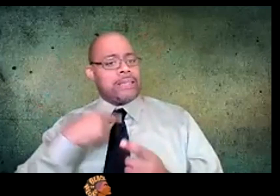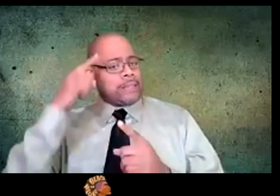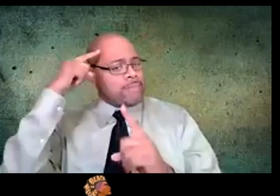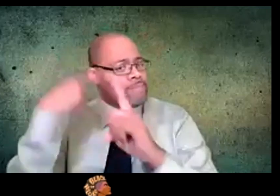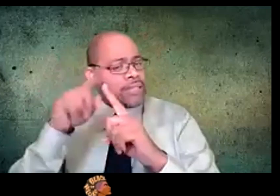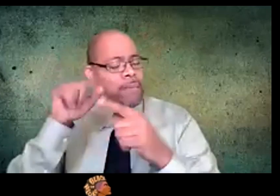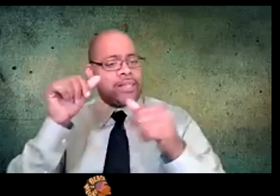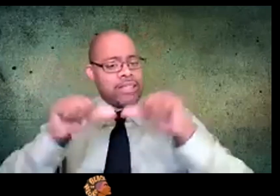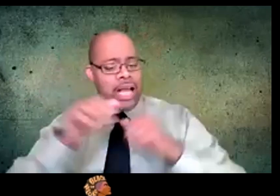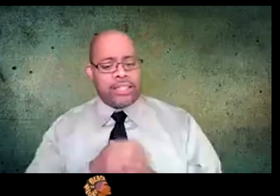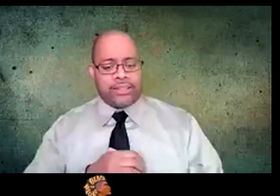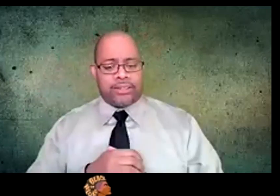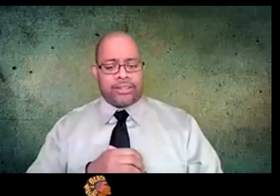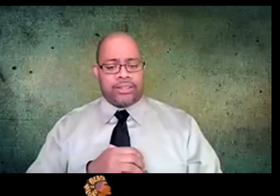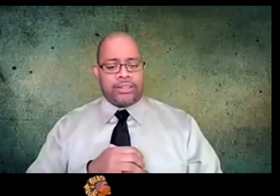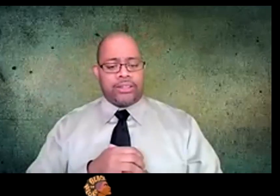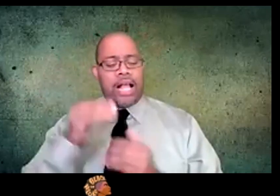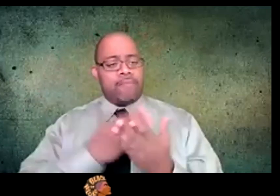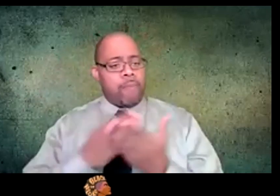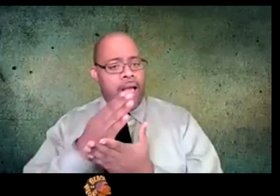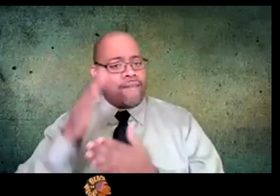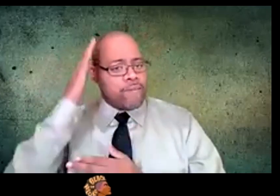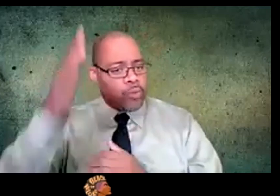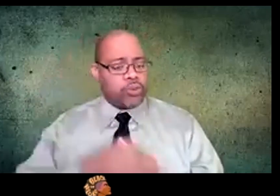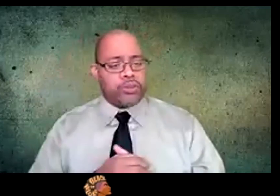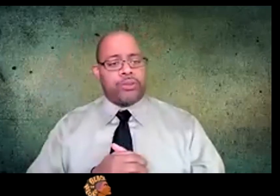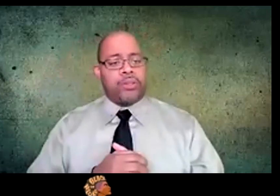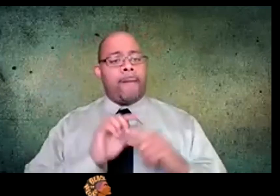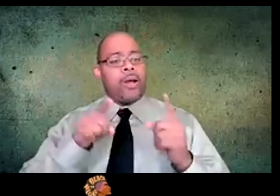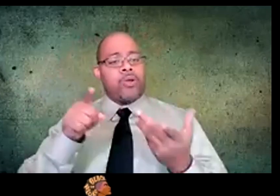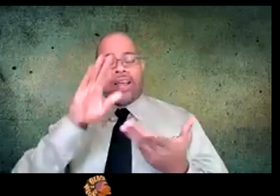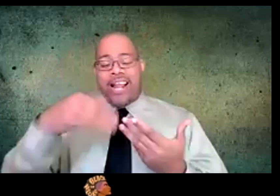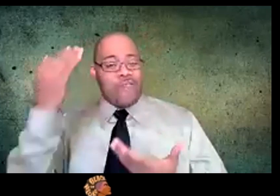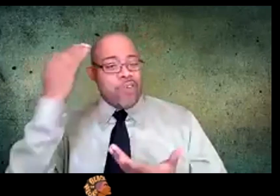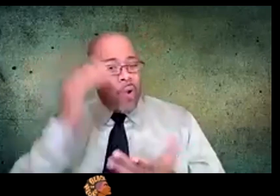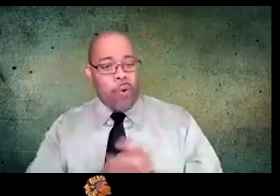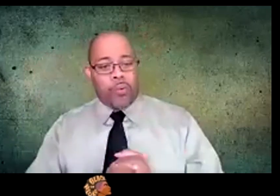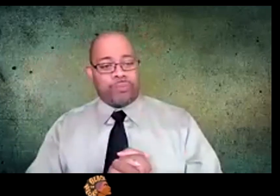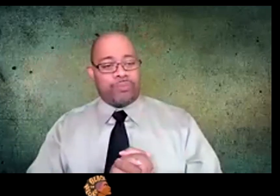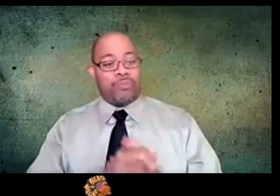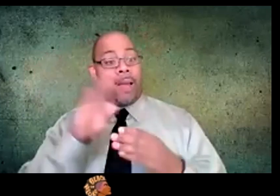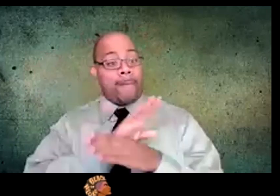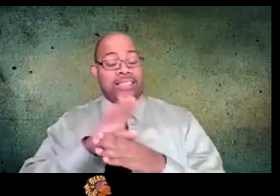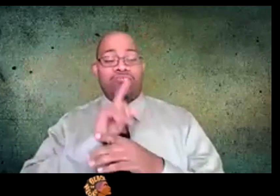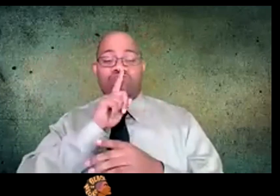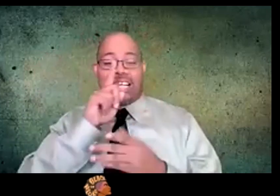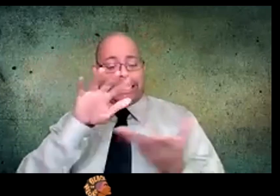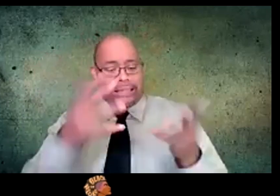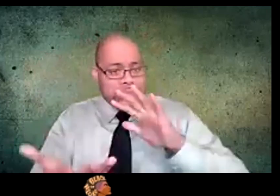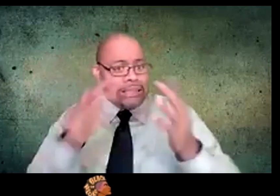science and a path forward, but you just never know. That industry is a topsy-turvy